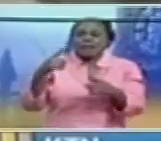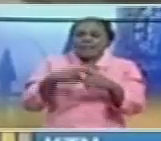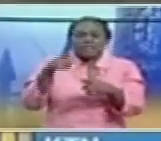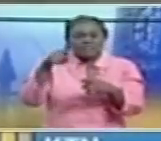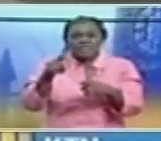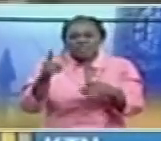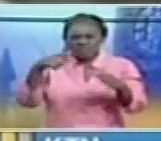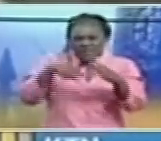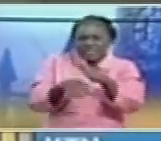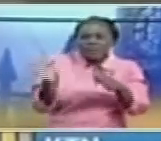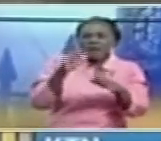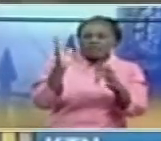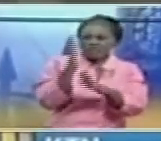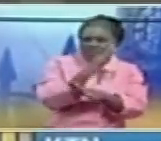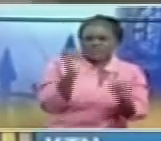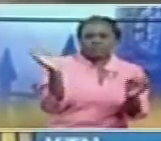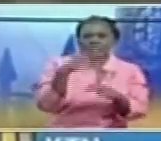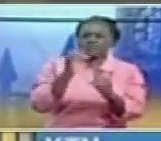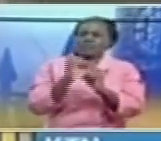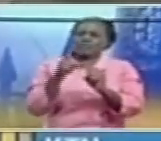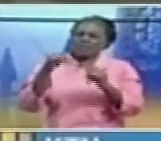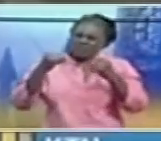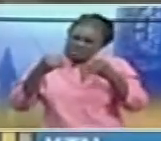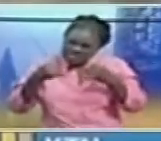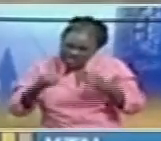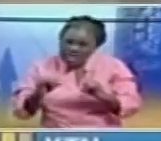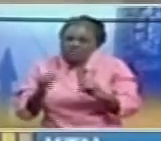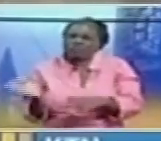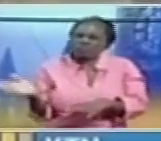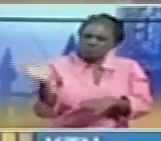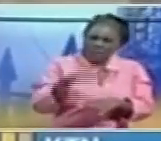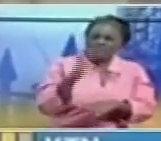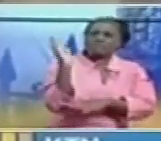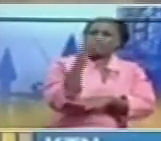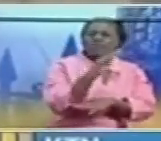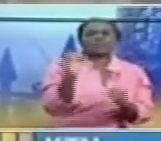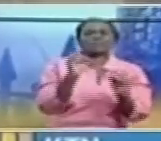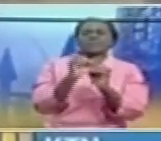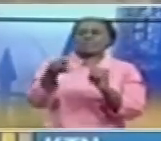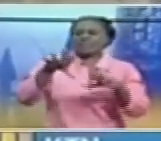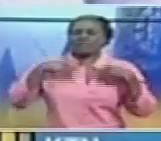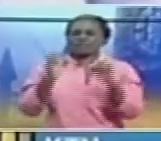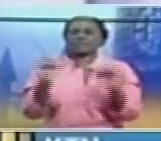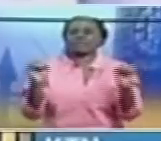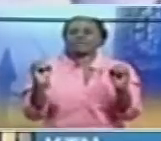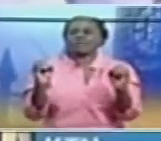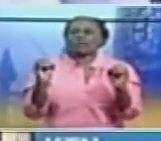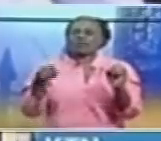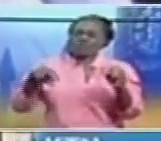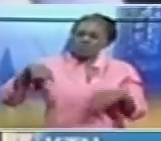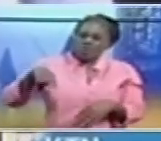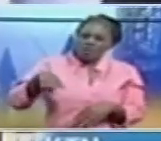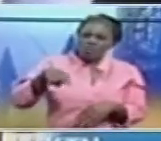eland species in the wild, despite efforts by the Borana Conservancy to reintroduce him to his natural habitat. We took him for a